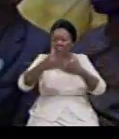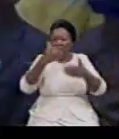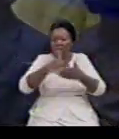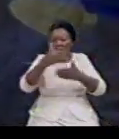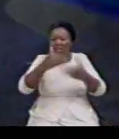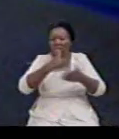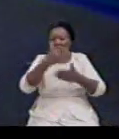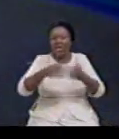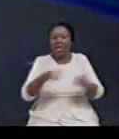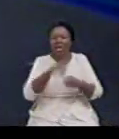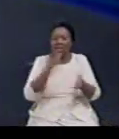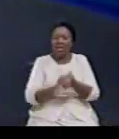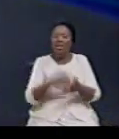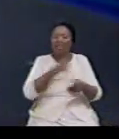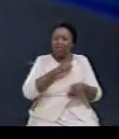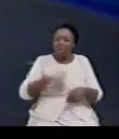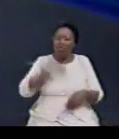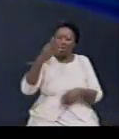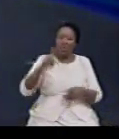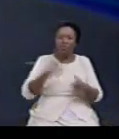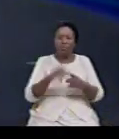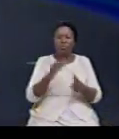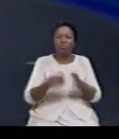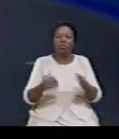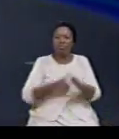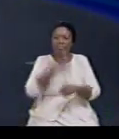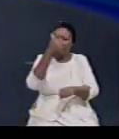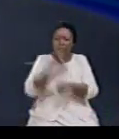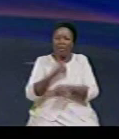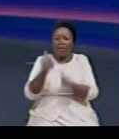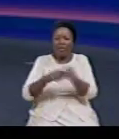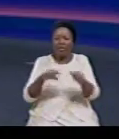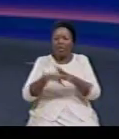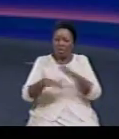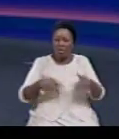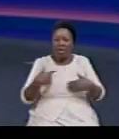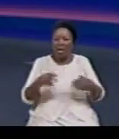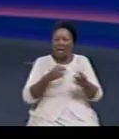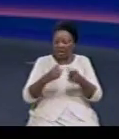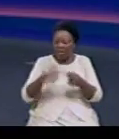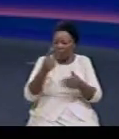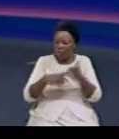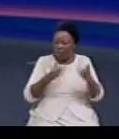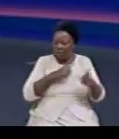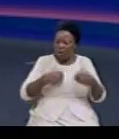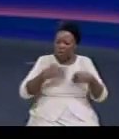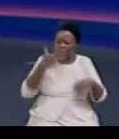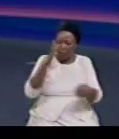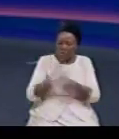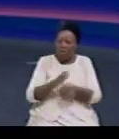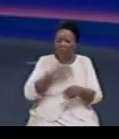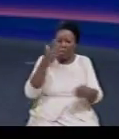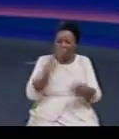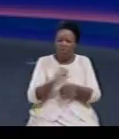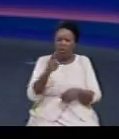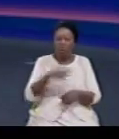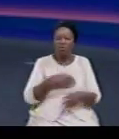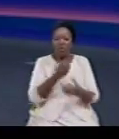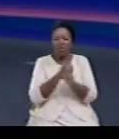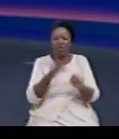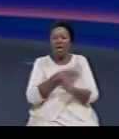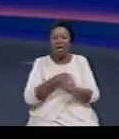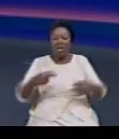we have the trust table scripture. And what he promises, healing, salvation, and health, and